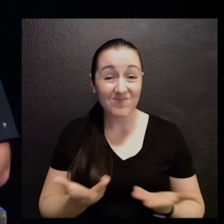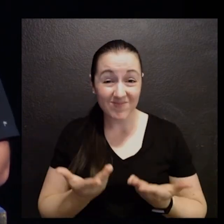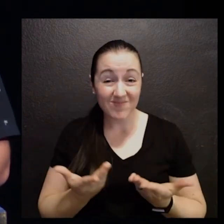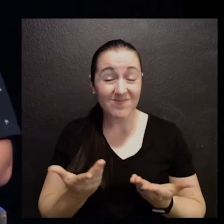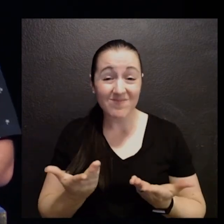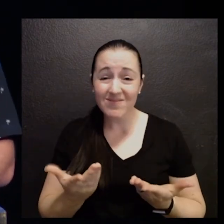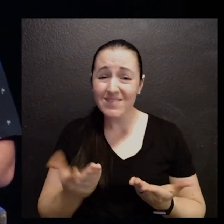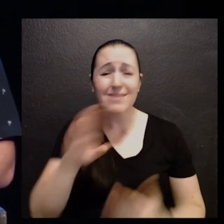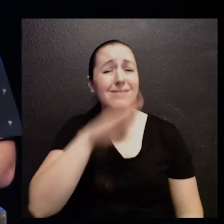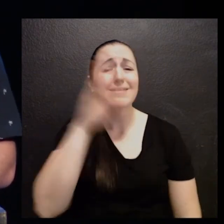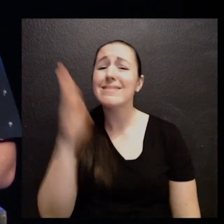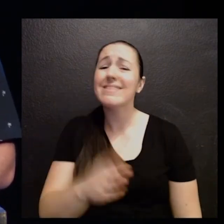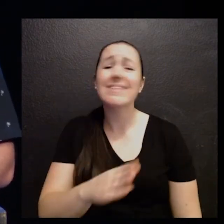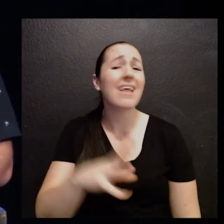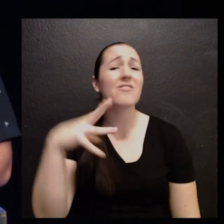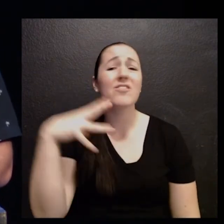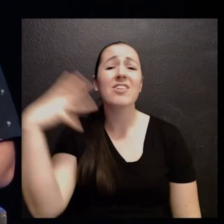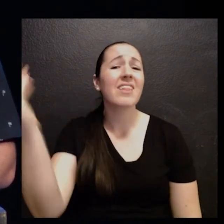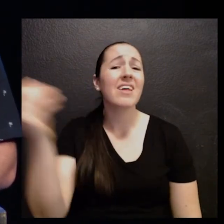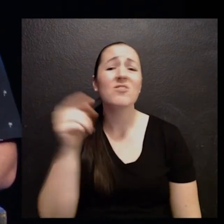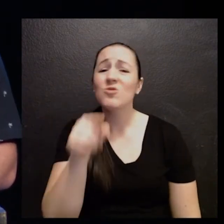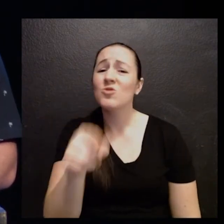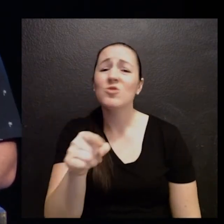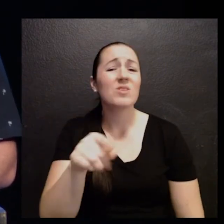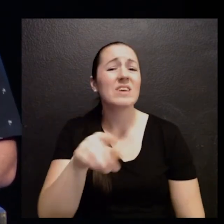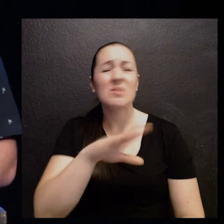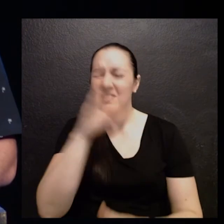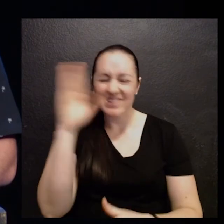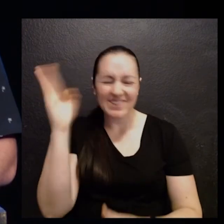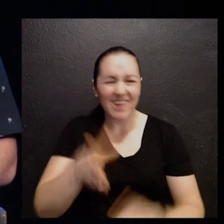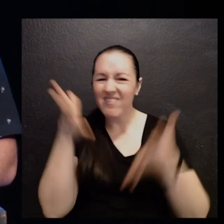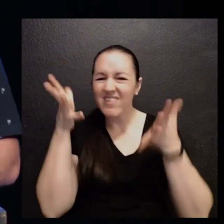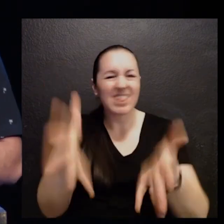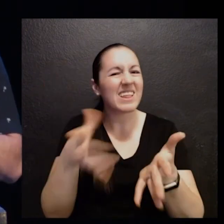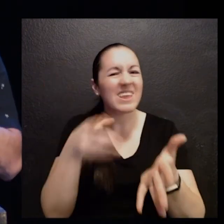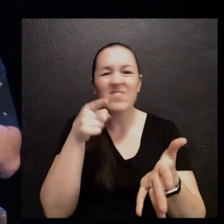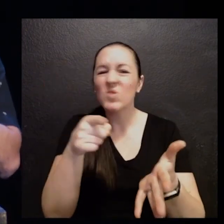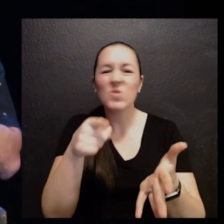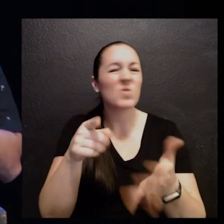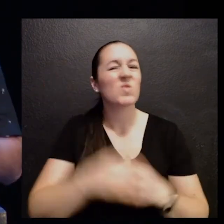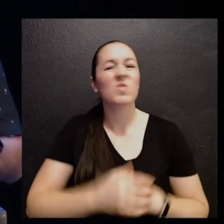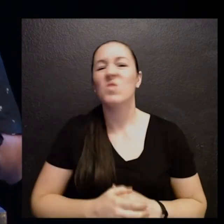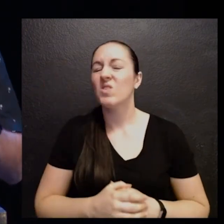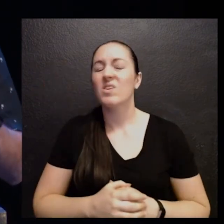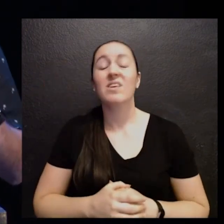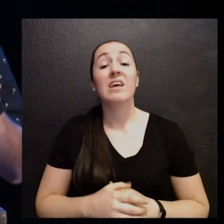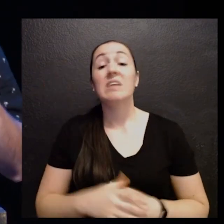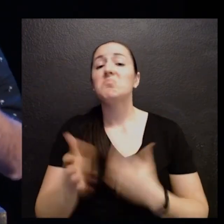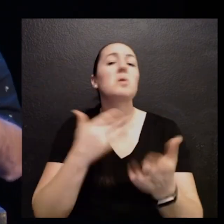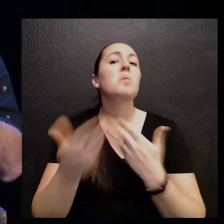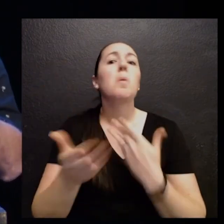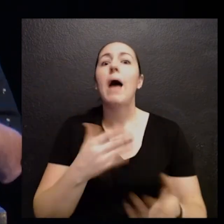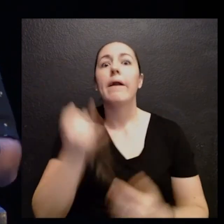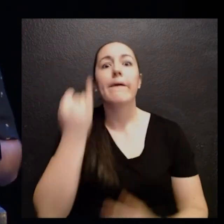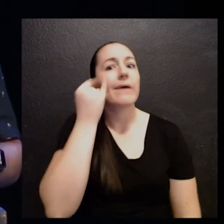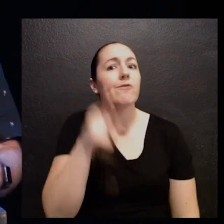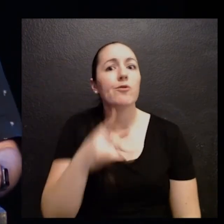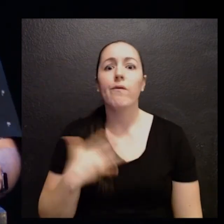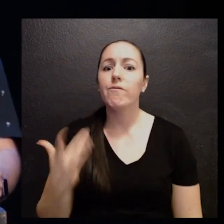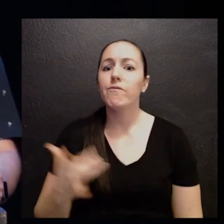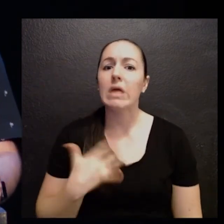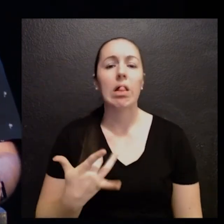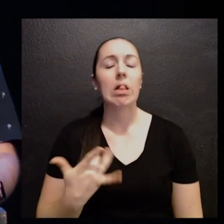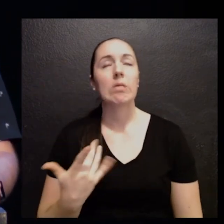He's never left you, and he won't ever leave you. No matter what it feels like, even though it doesn't feel